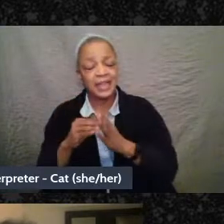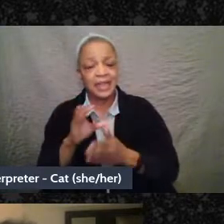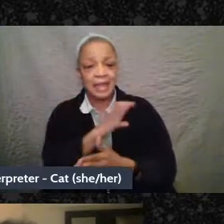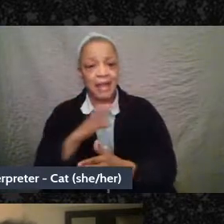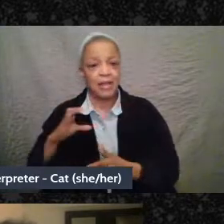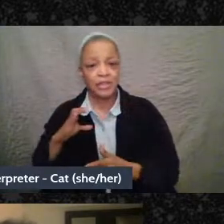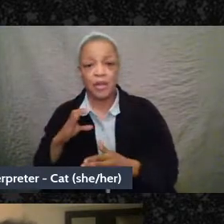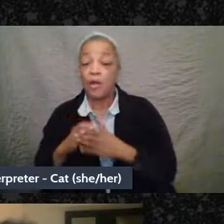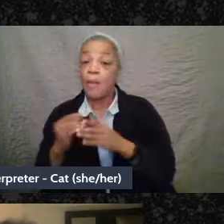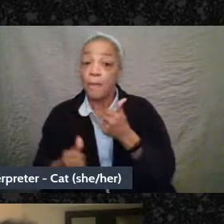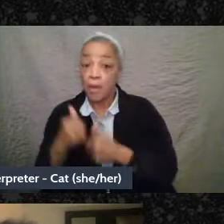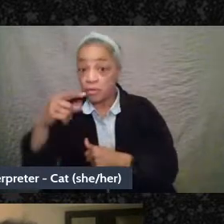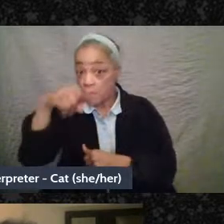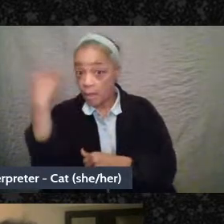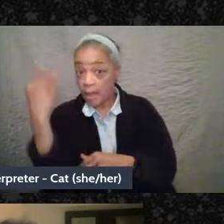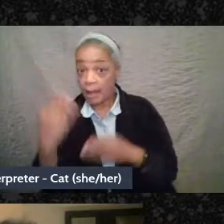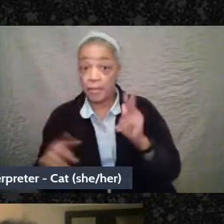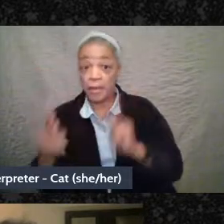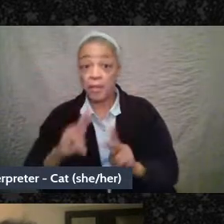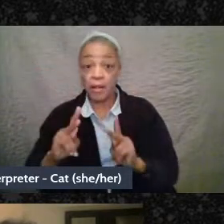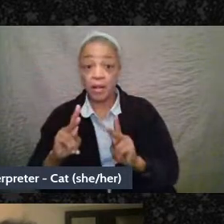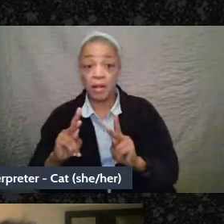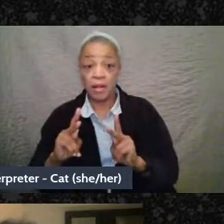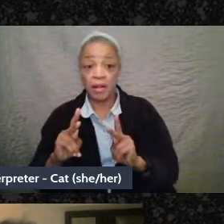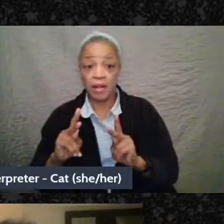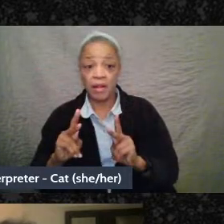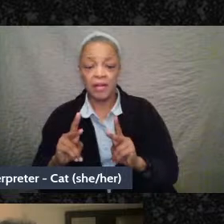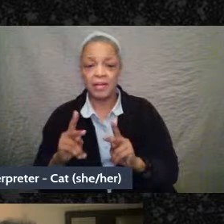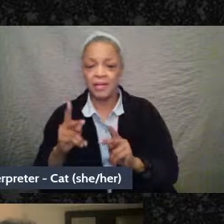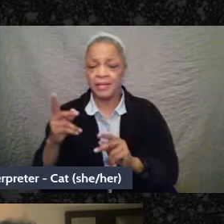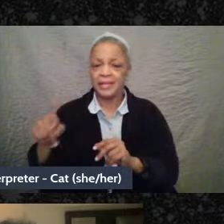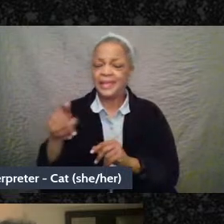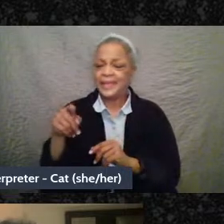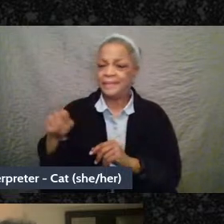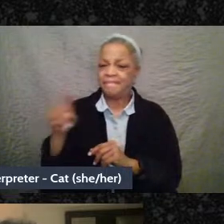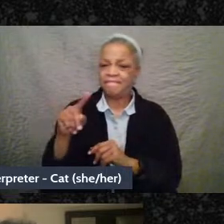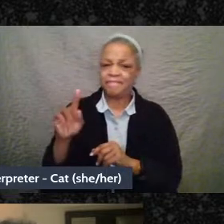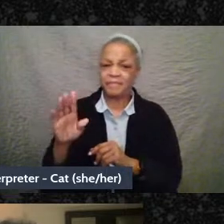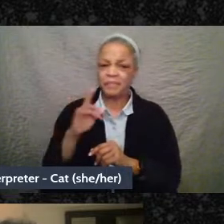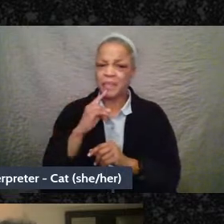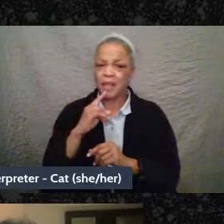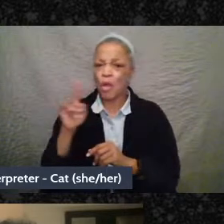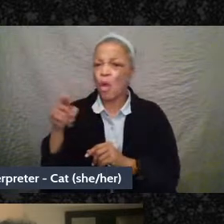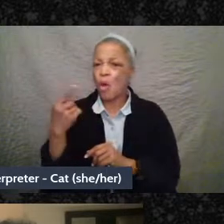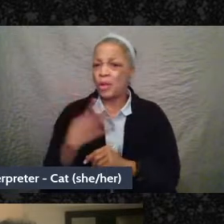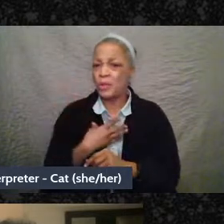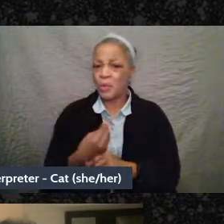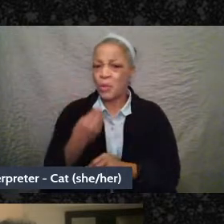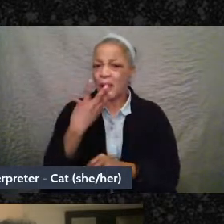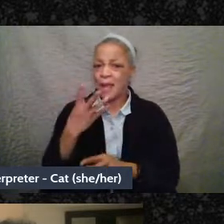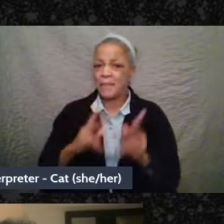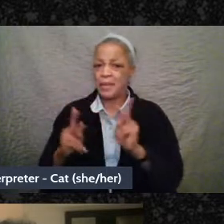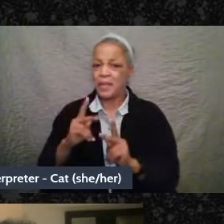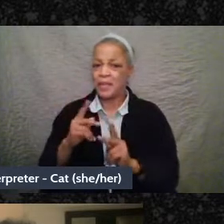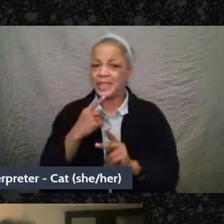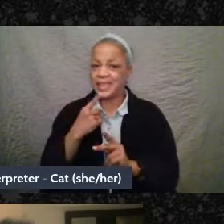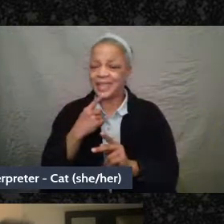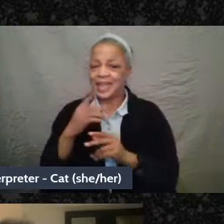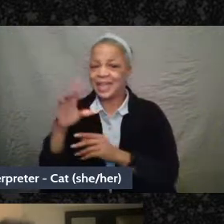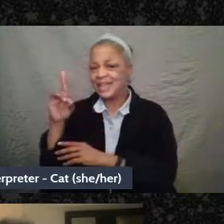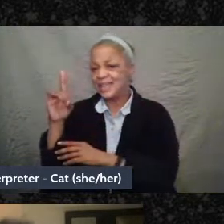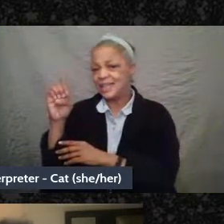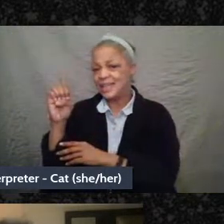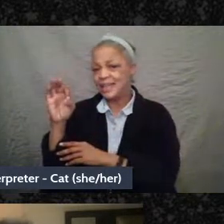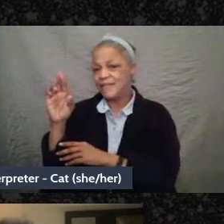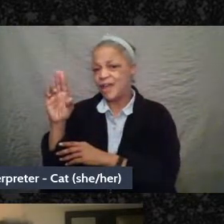people, was like, actually, you know, it's only a group of white people are saying defund. And